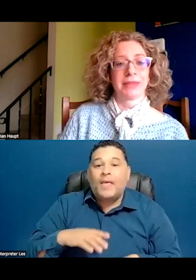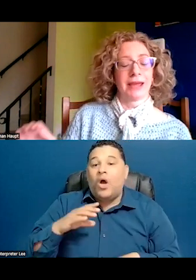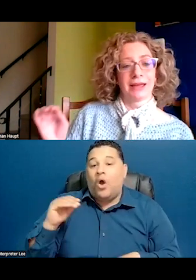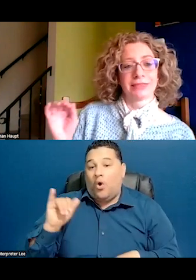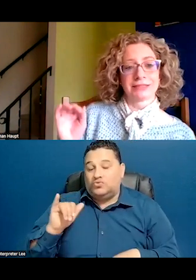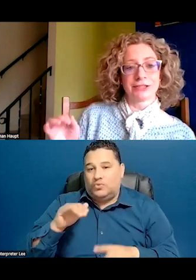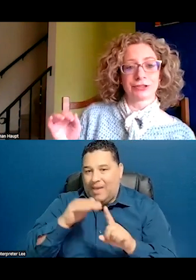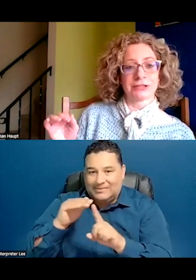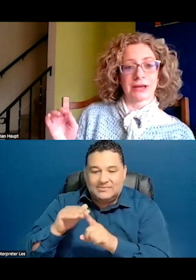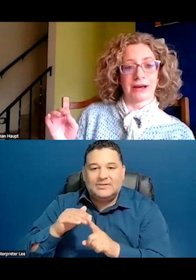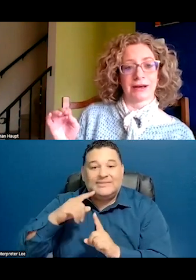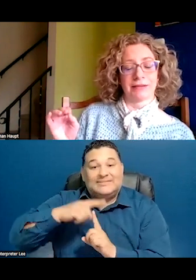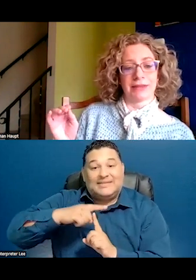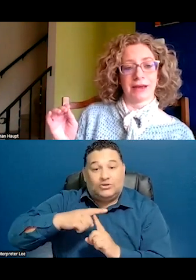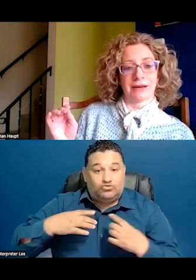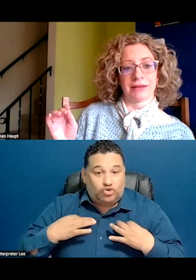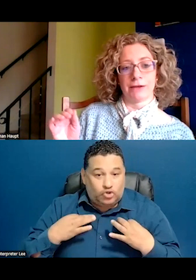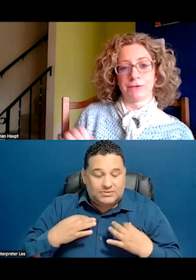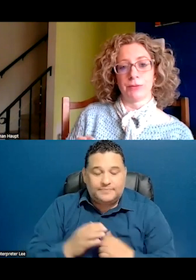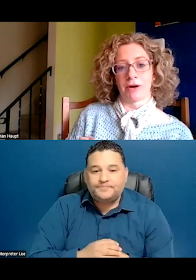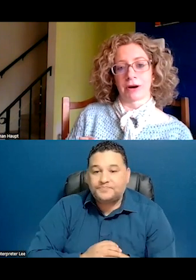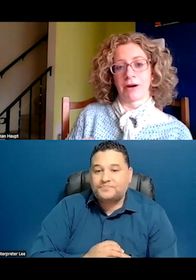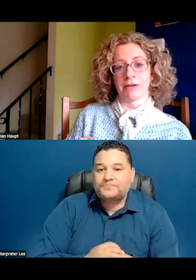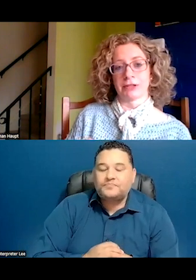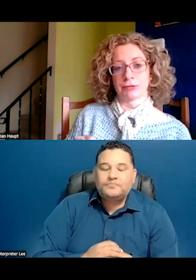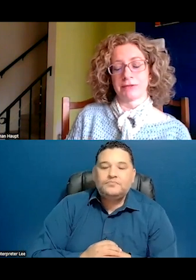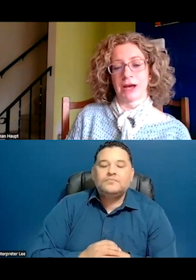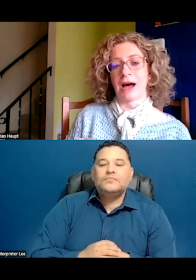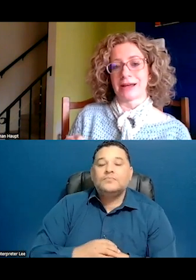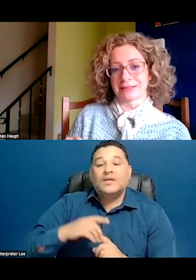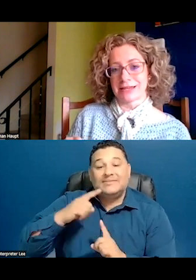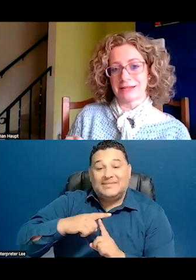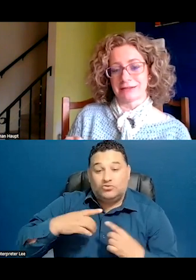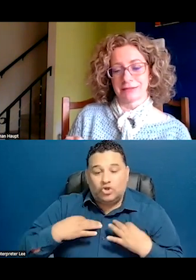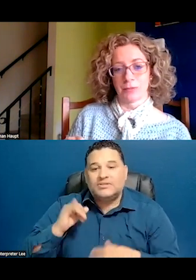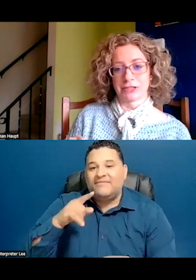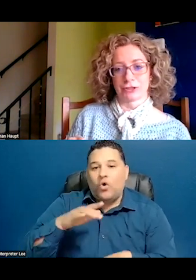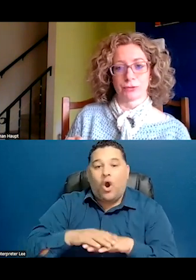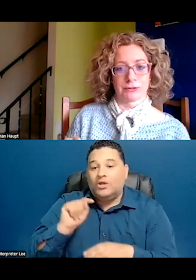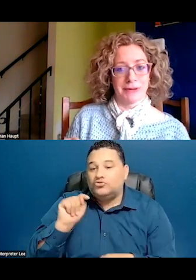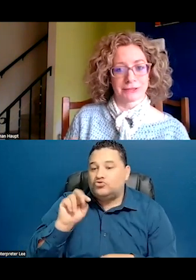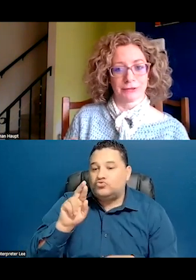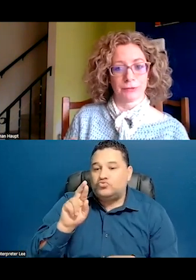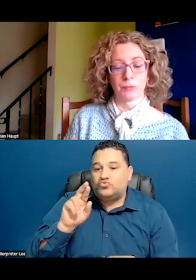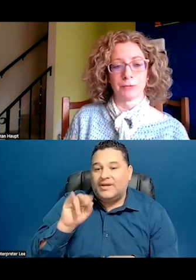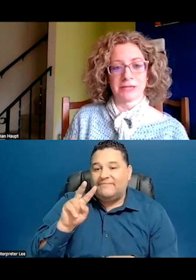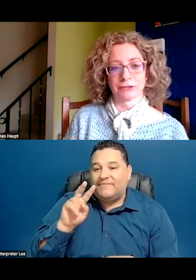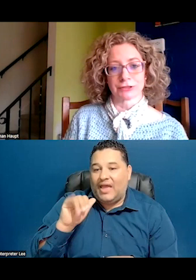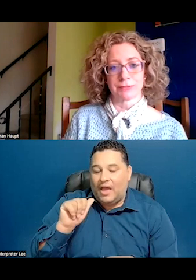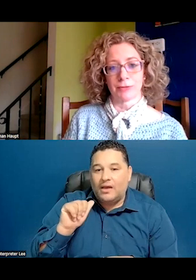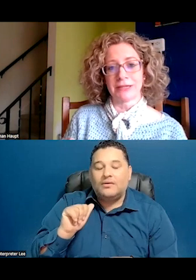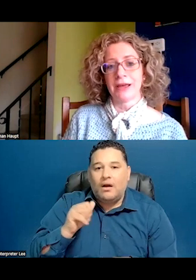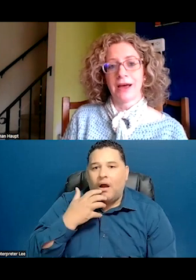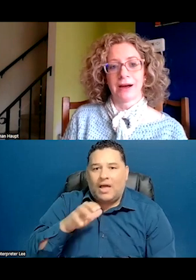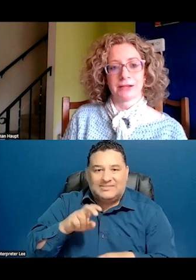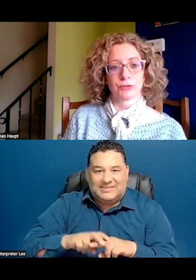Now, the t-shirt, if you are on the trivia hot seat, which Jordan Pantalone will be in